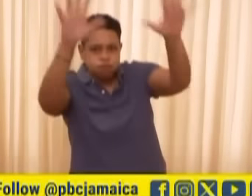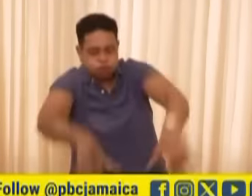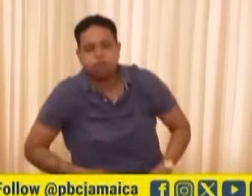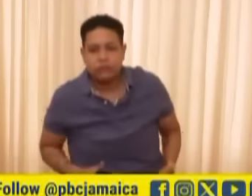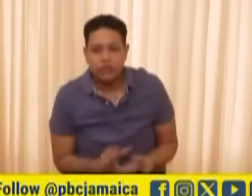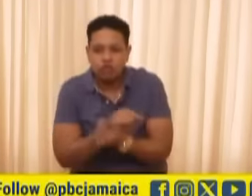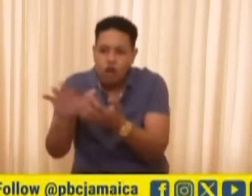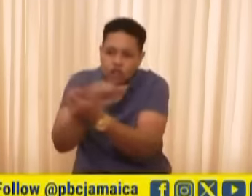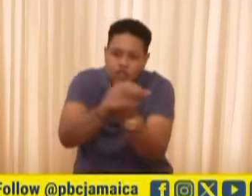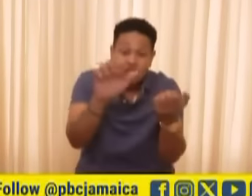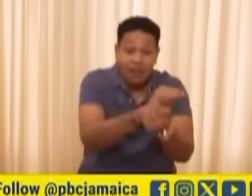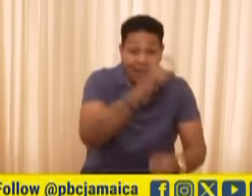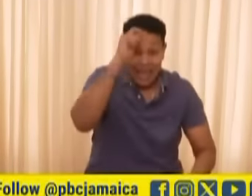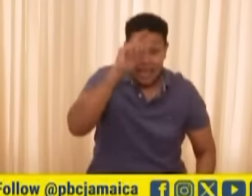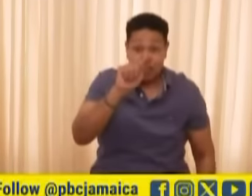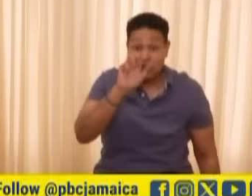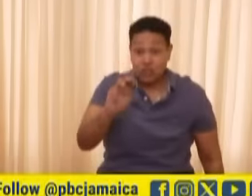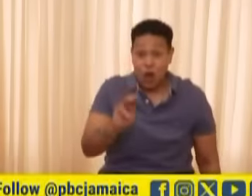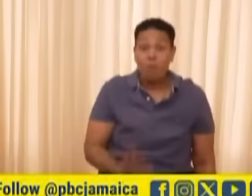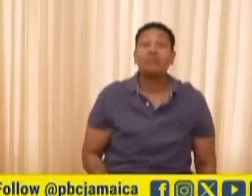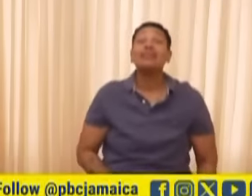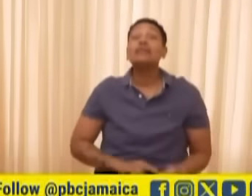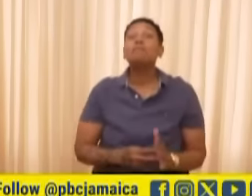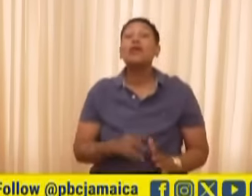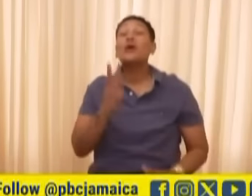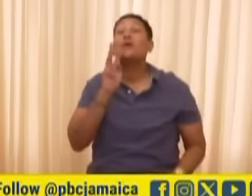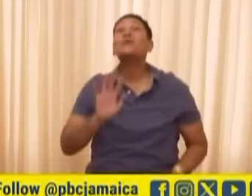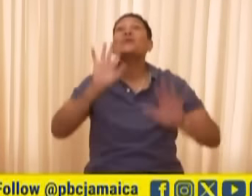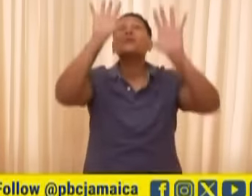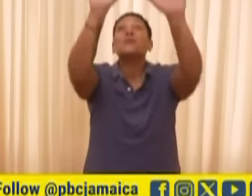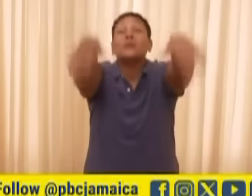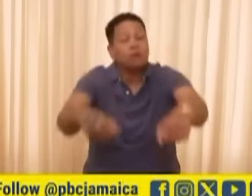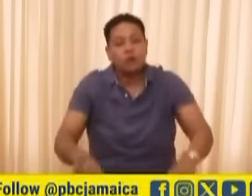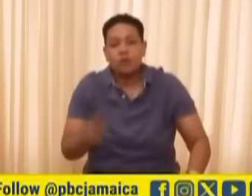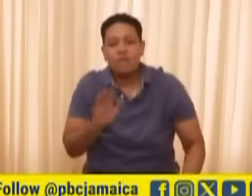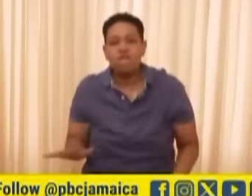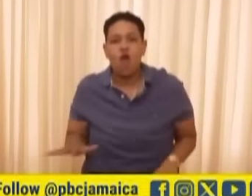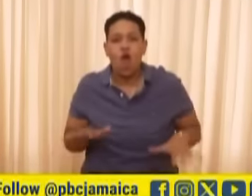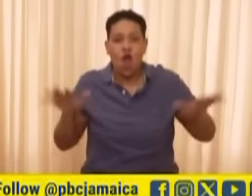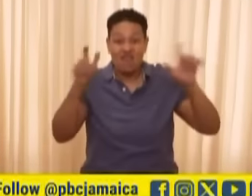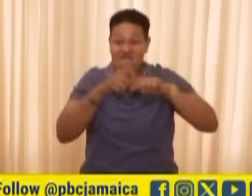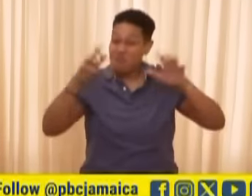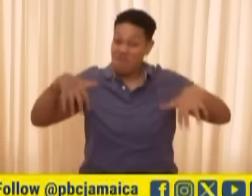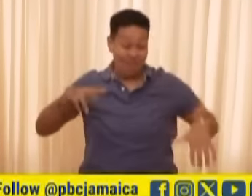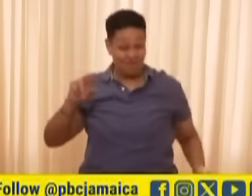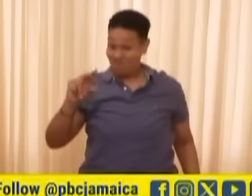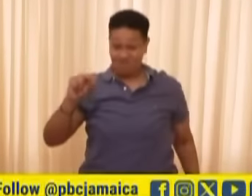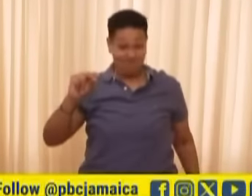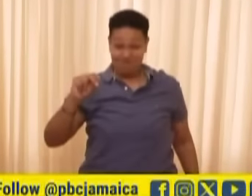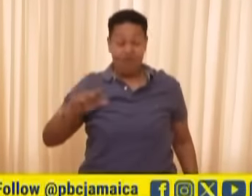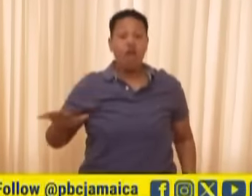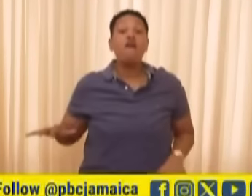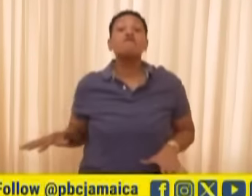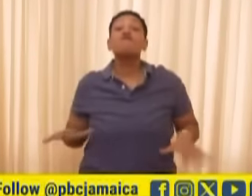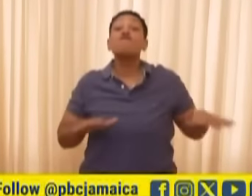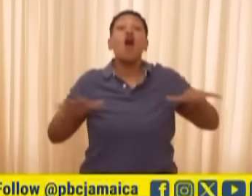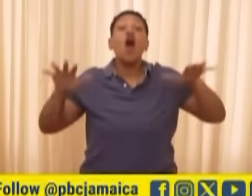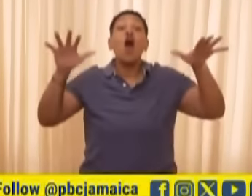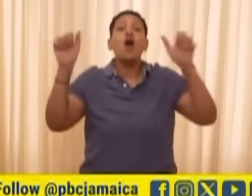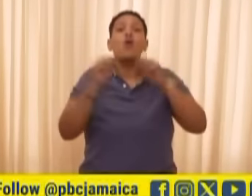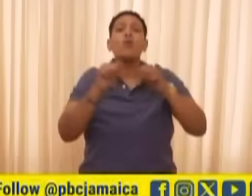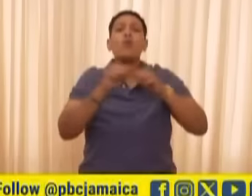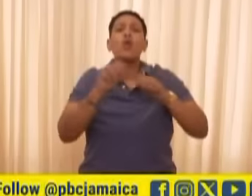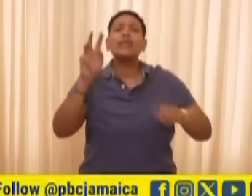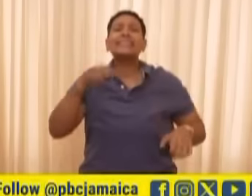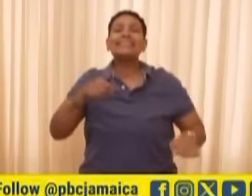surge is also a flooding event, but it is not the flooding from the rainfall. It is flooding that comes in with the